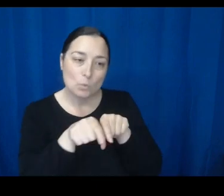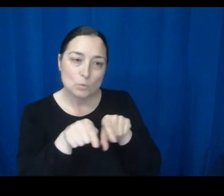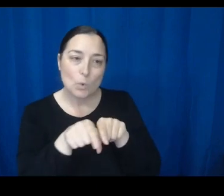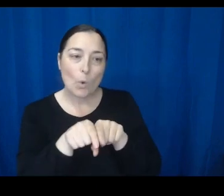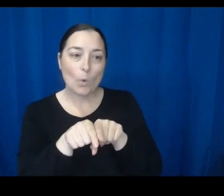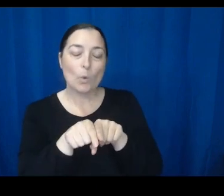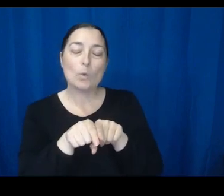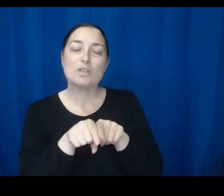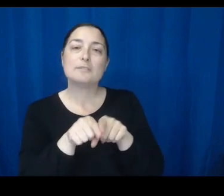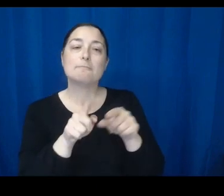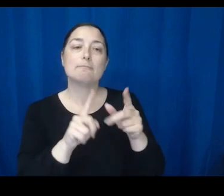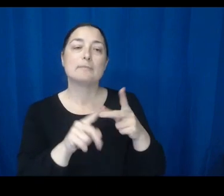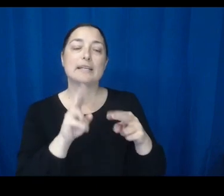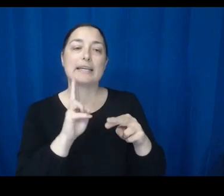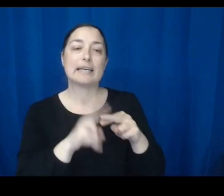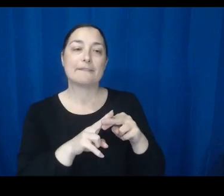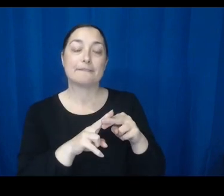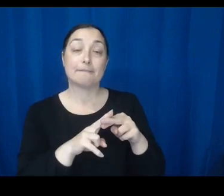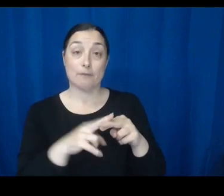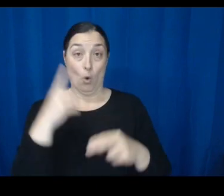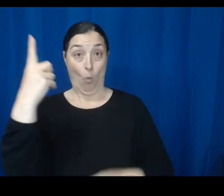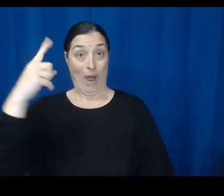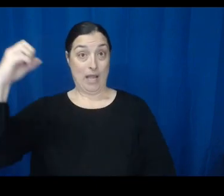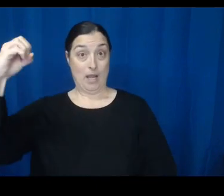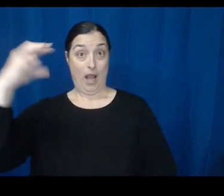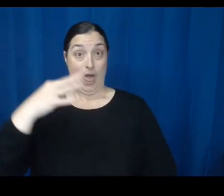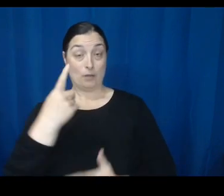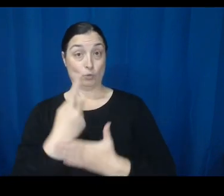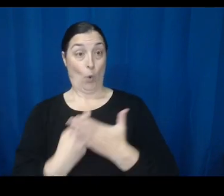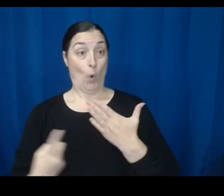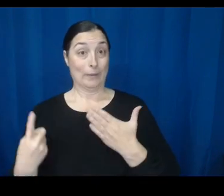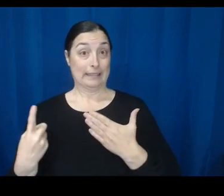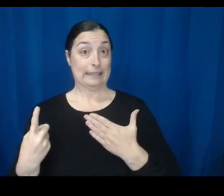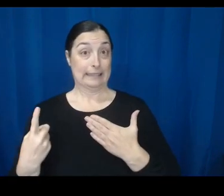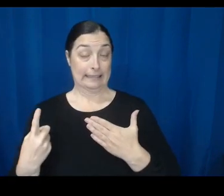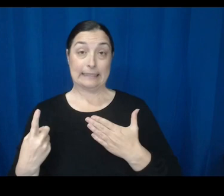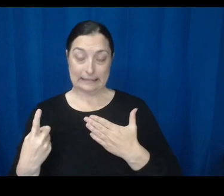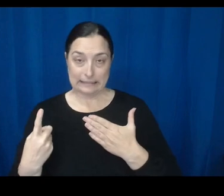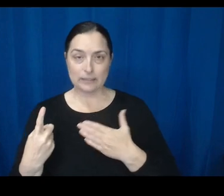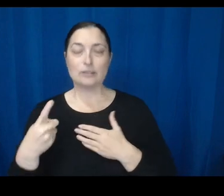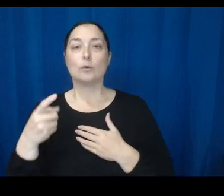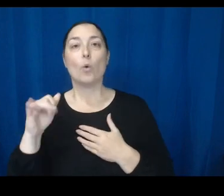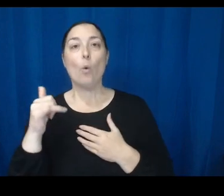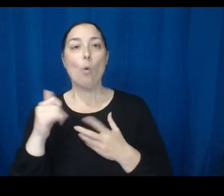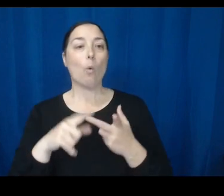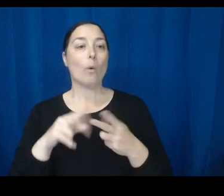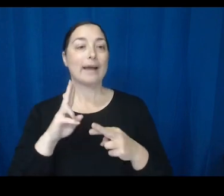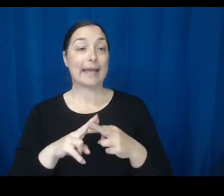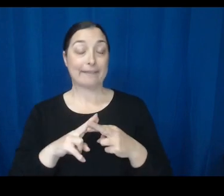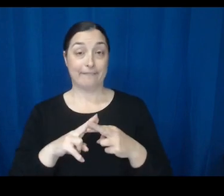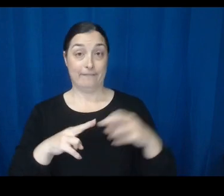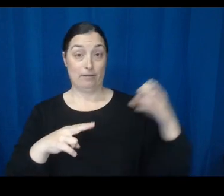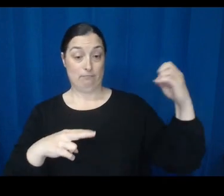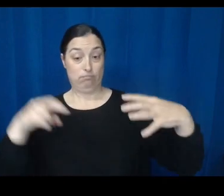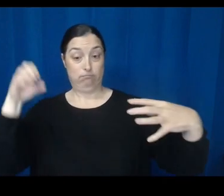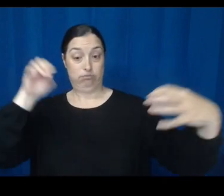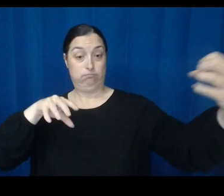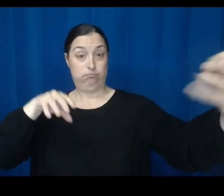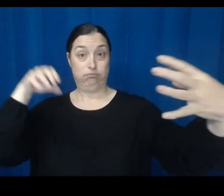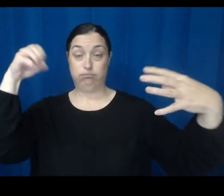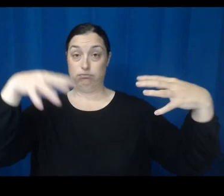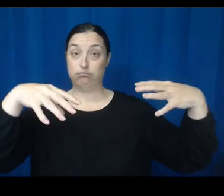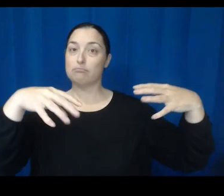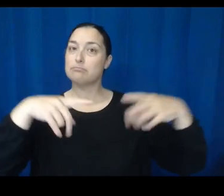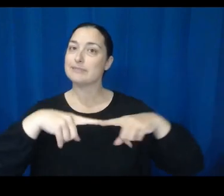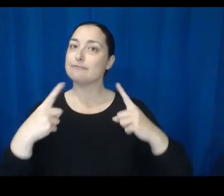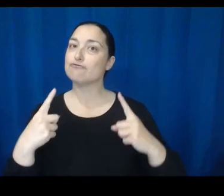have a single source of light in your still life arrangement or whether there's multiple light sources, because